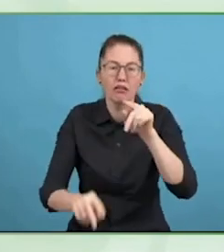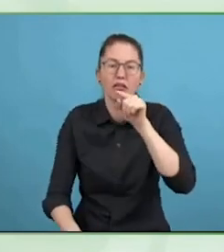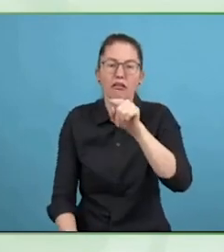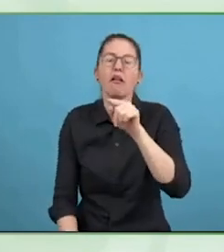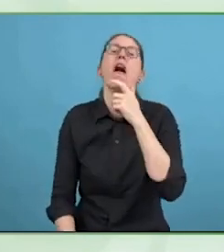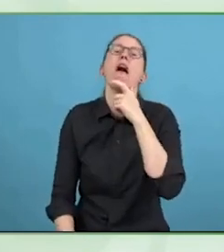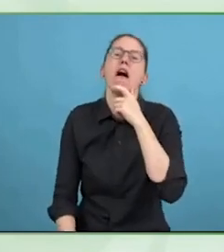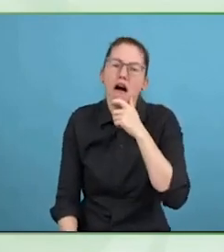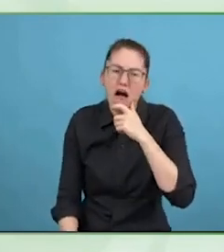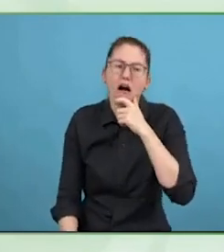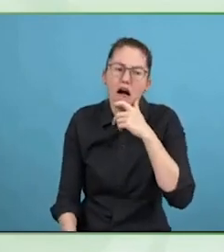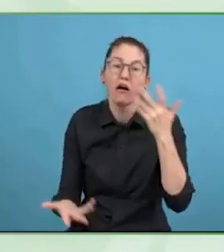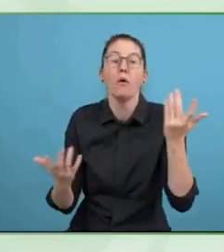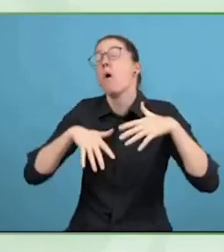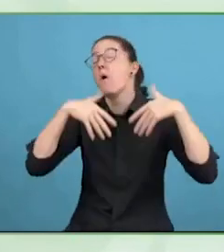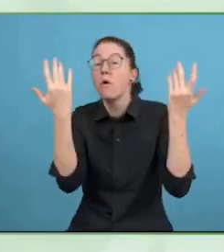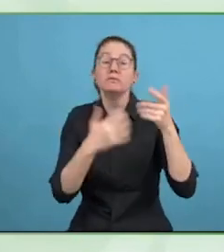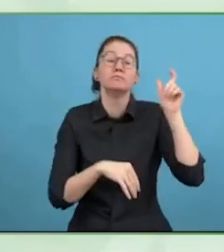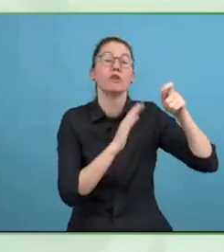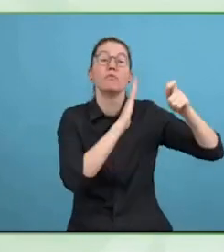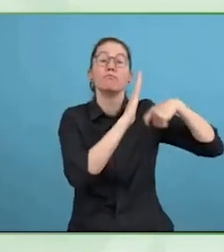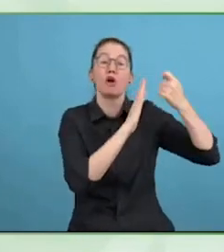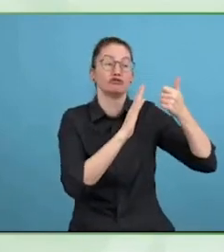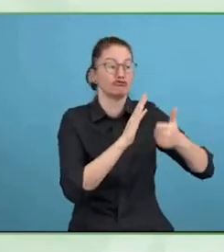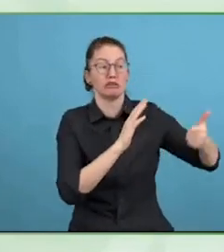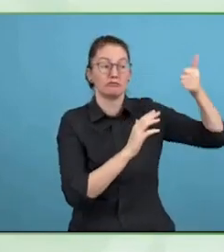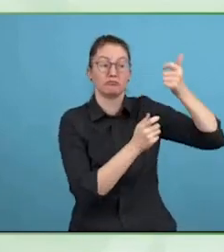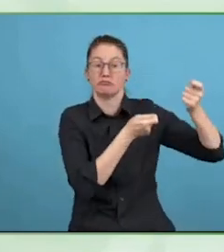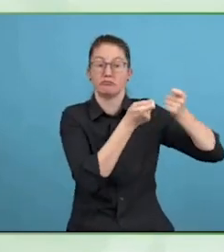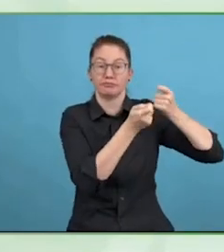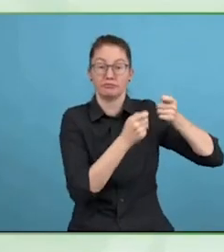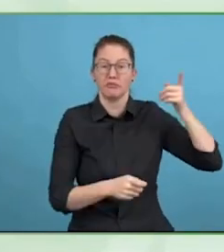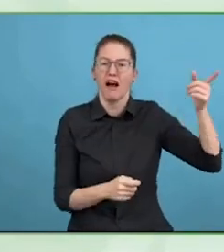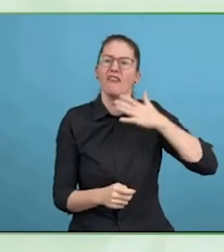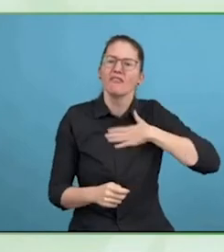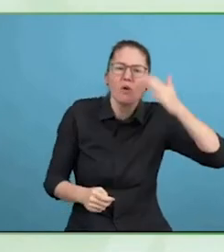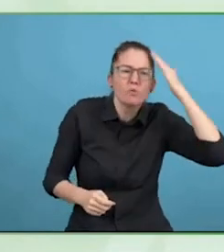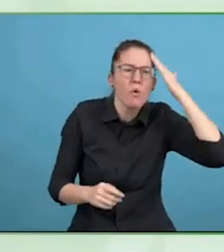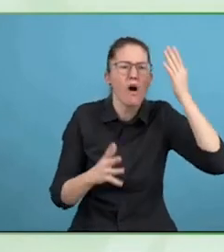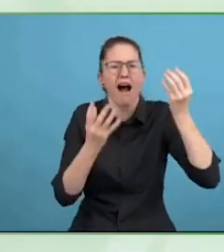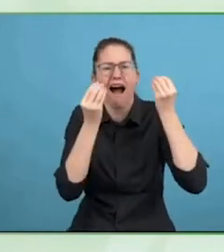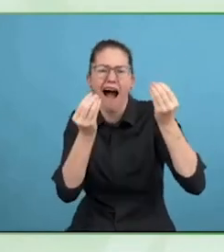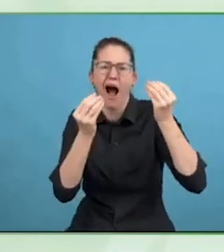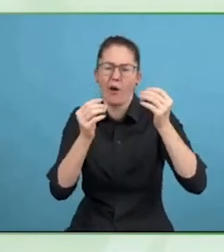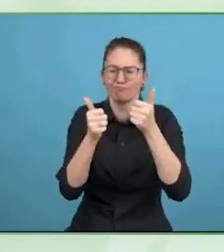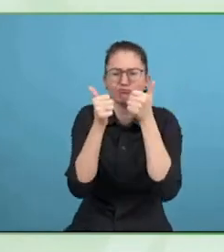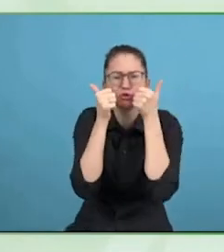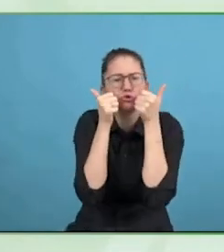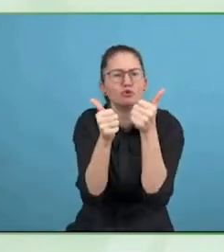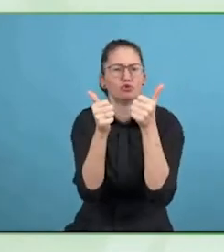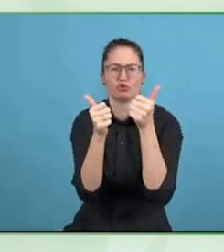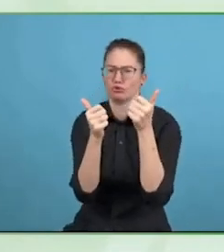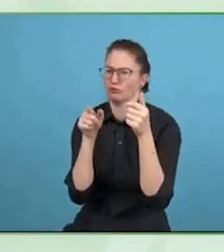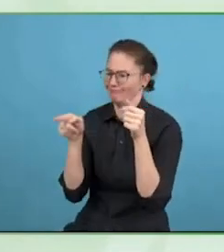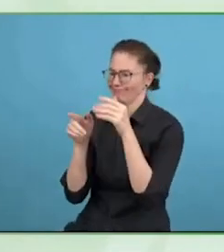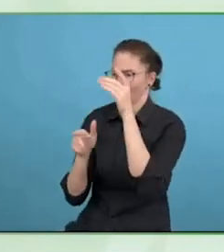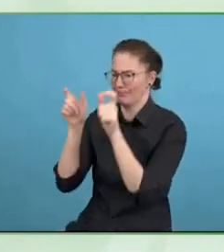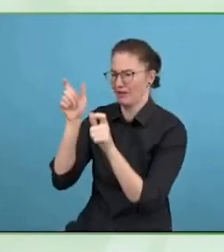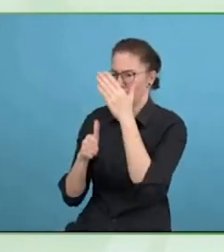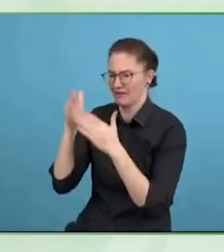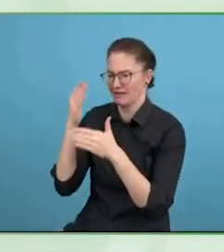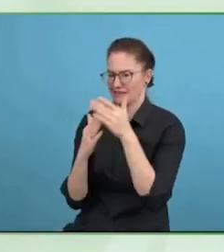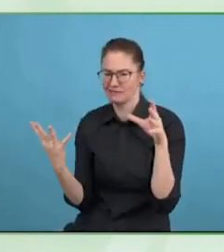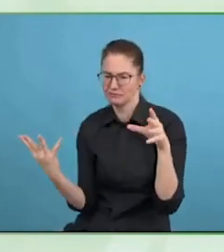to work with and to collaborate with. And then there's a very rich sections with materials that you can